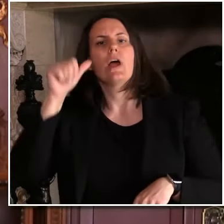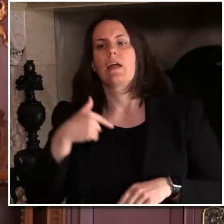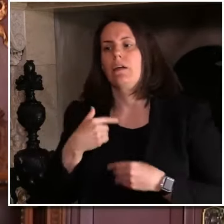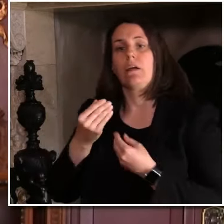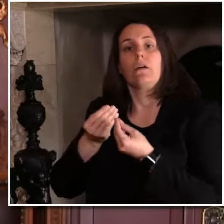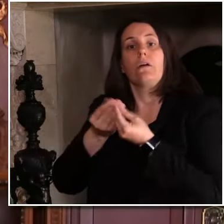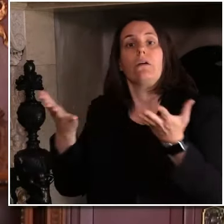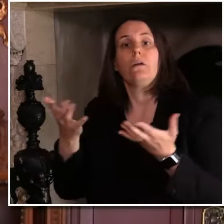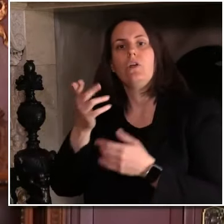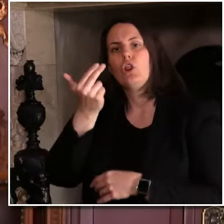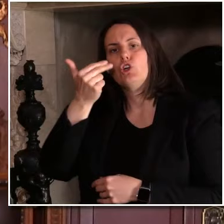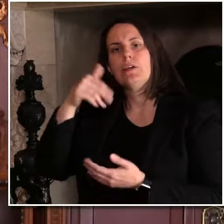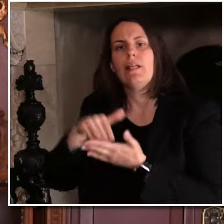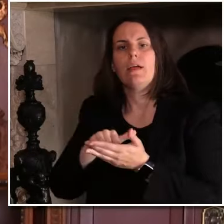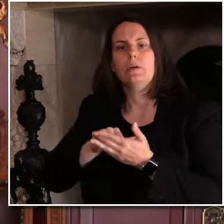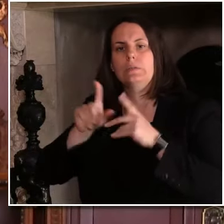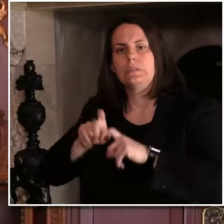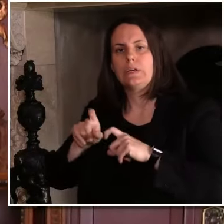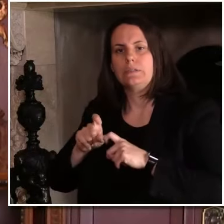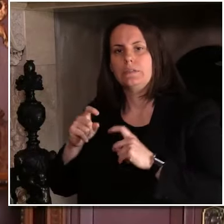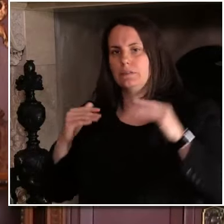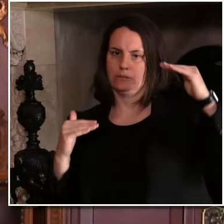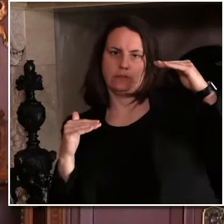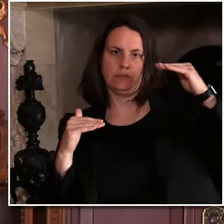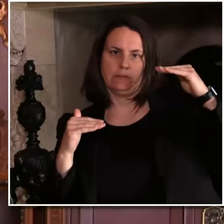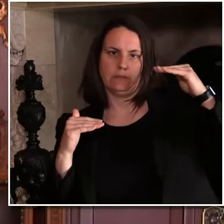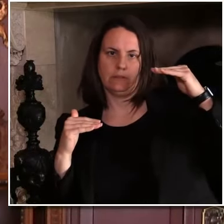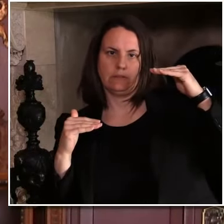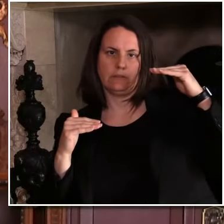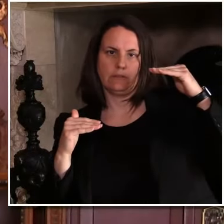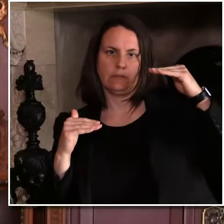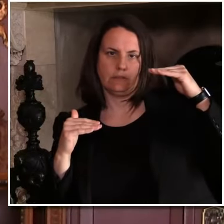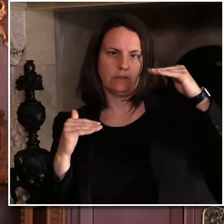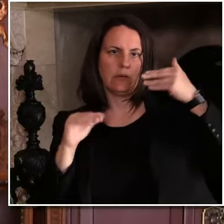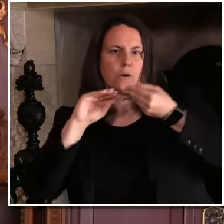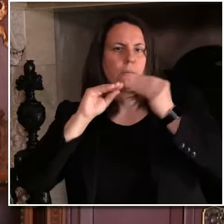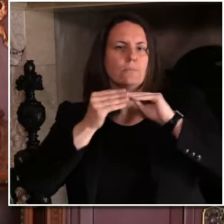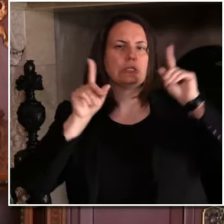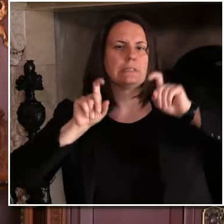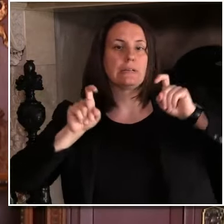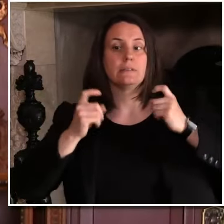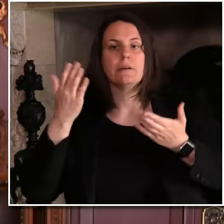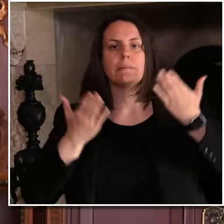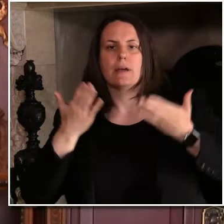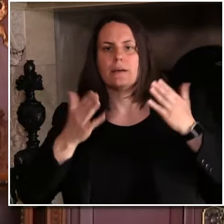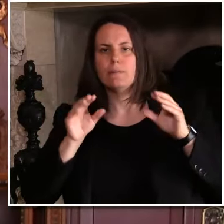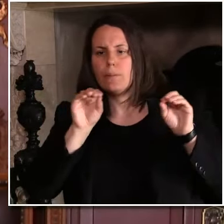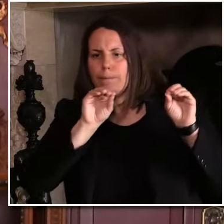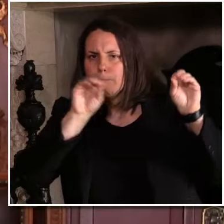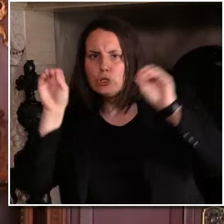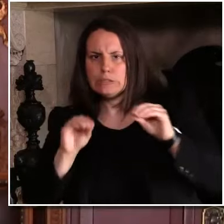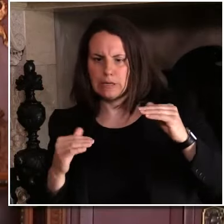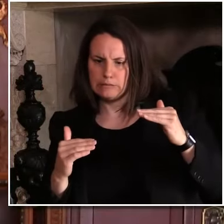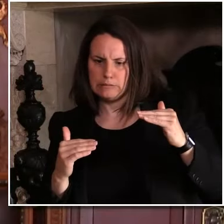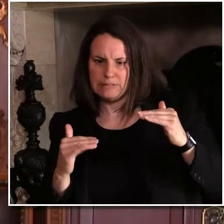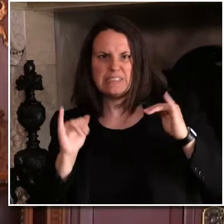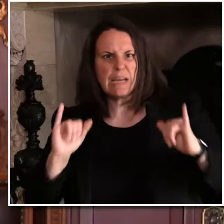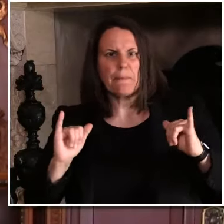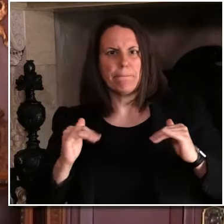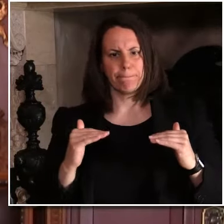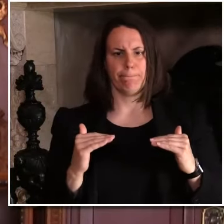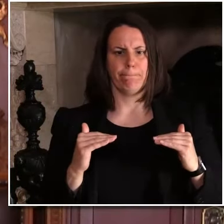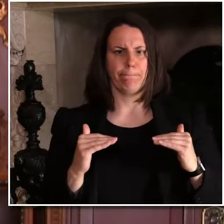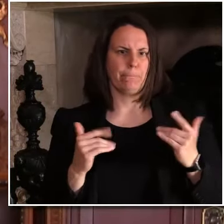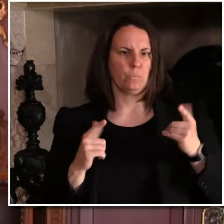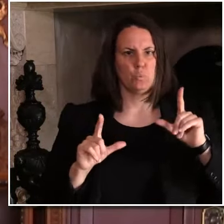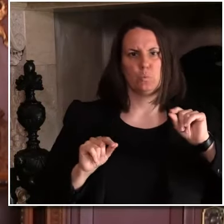thousands off, but that could be the same percentage is what I'm saying. So the numbers in